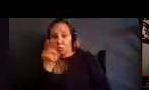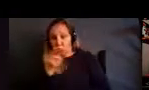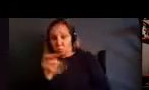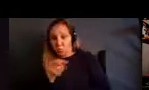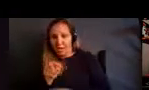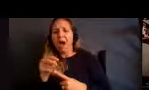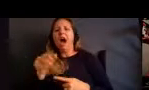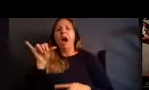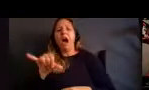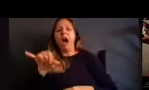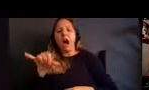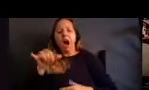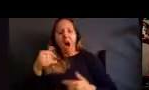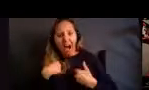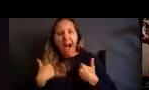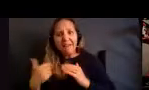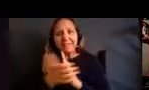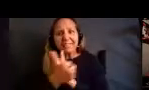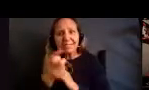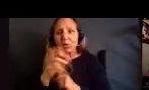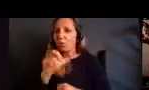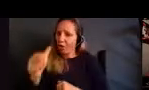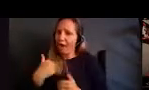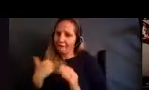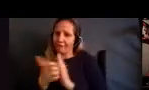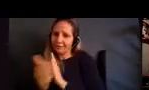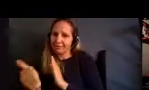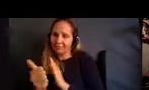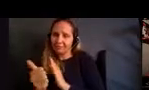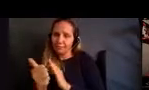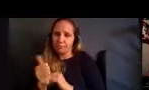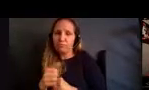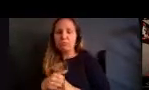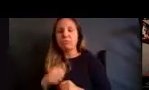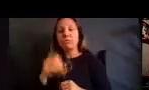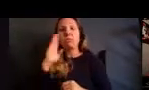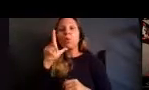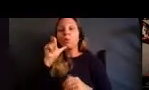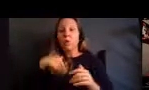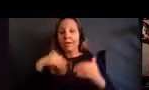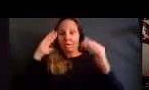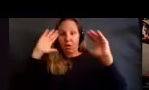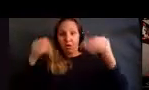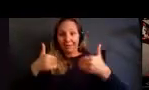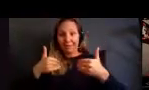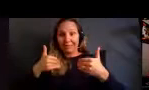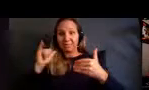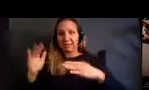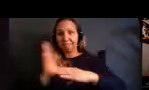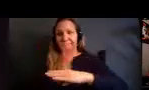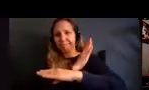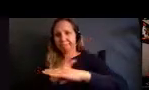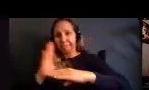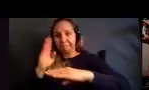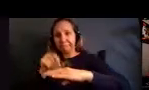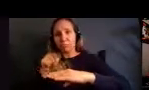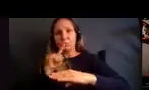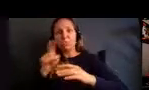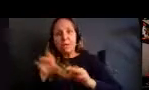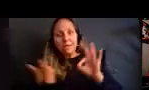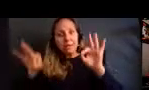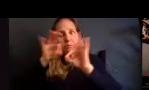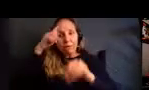to be expected of them. And we found that individuals who say are on the autism spectrum, it's a really valuable thing to be able to